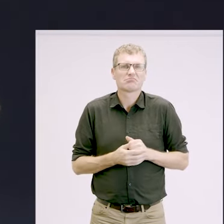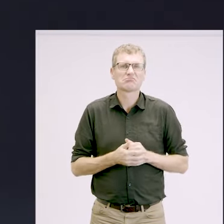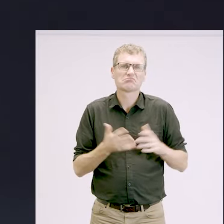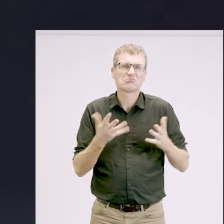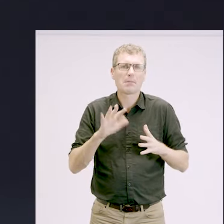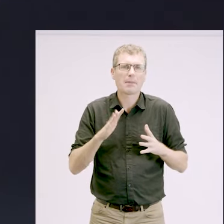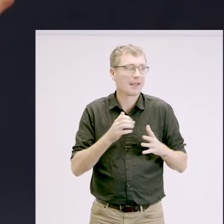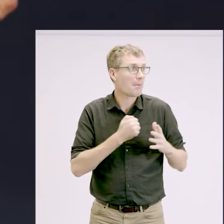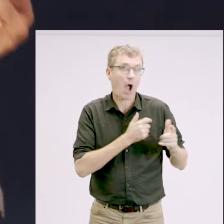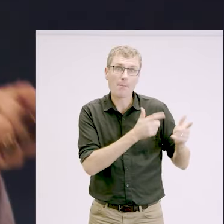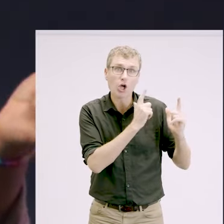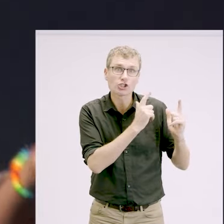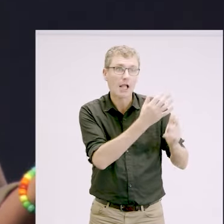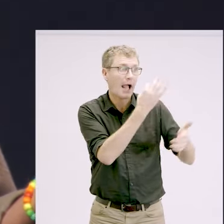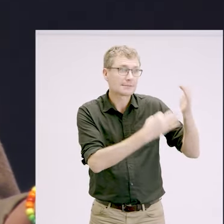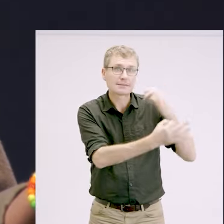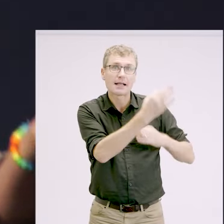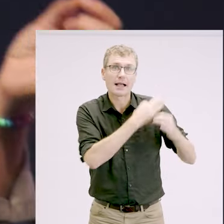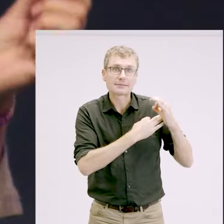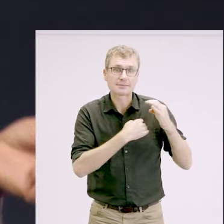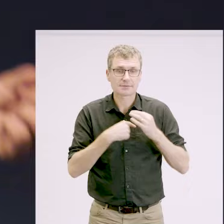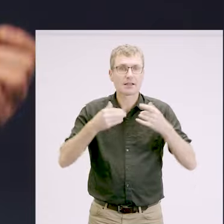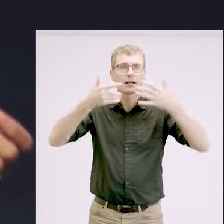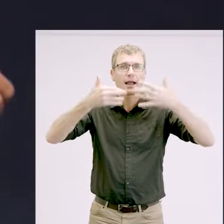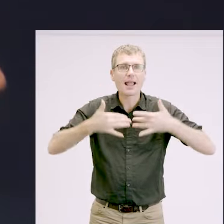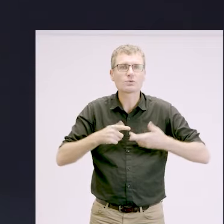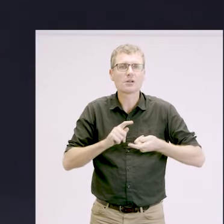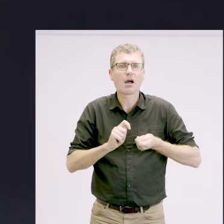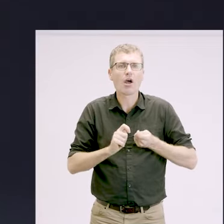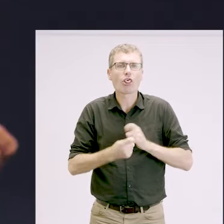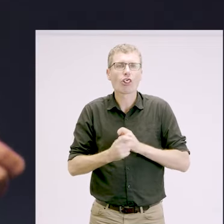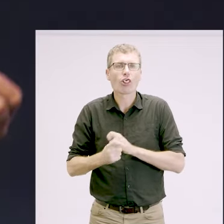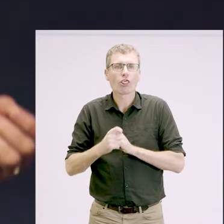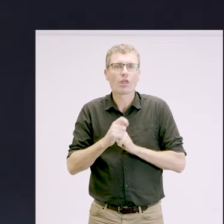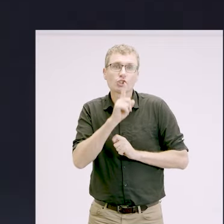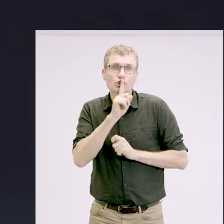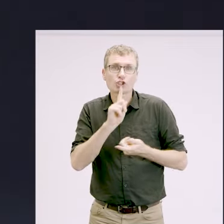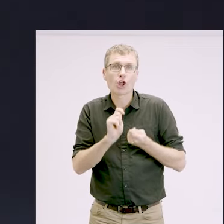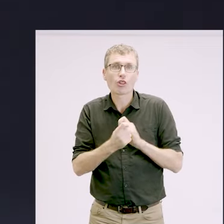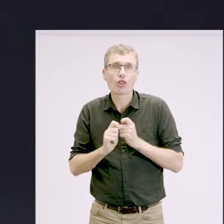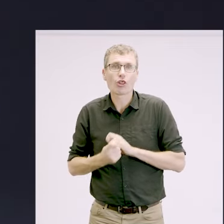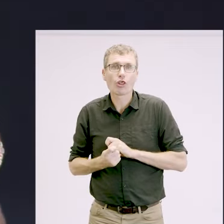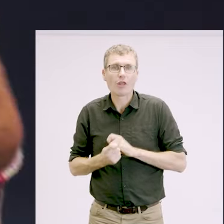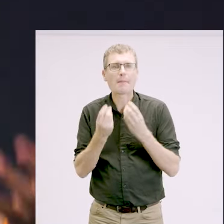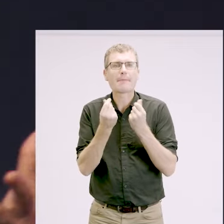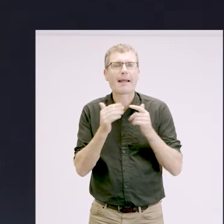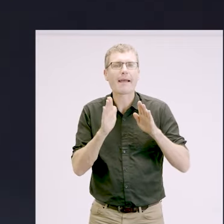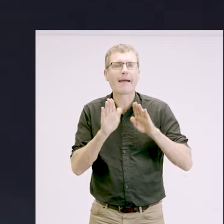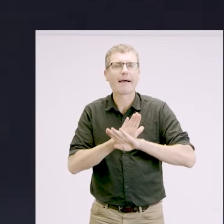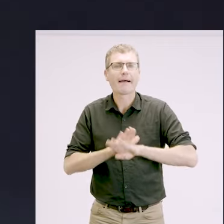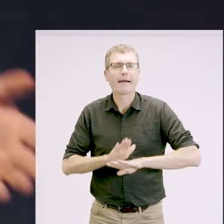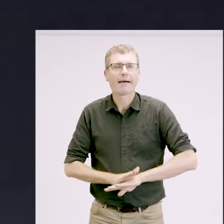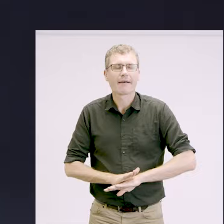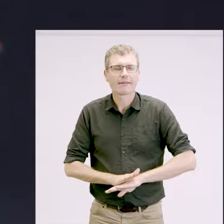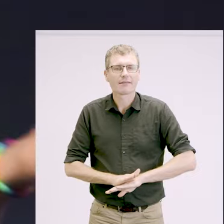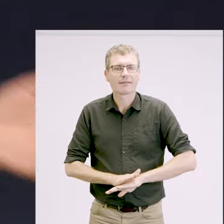of you can think of something right now where it's like my boss actually regularly asks me to like fudge something in the books of the company so that